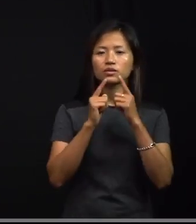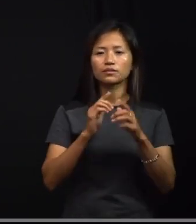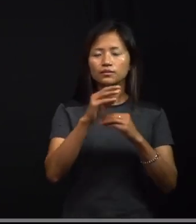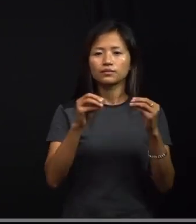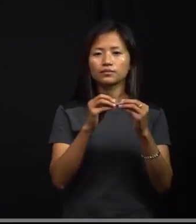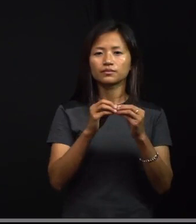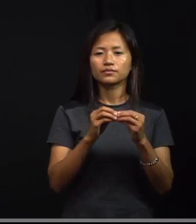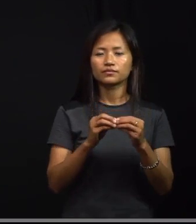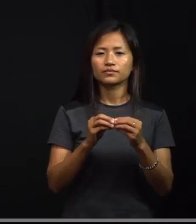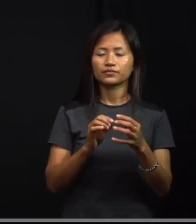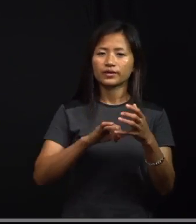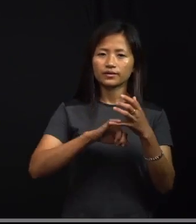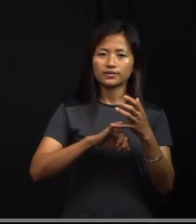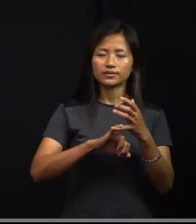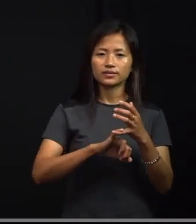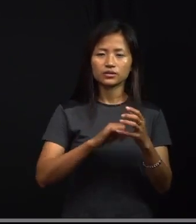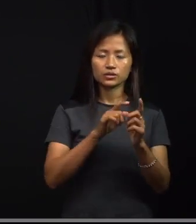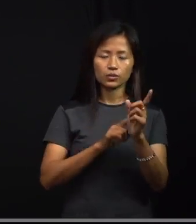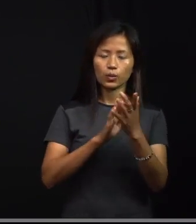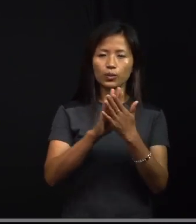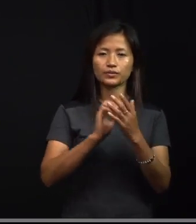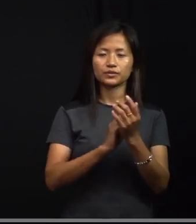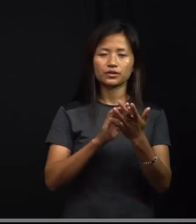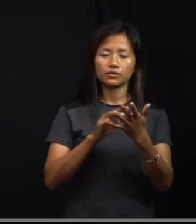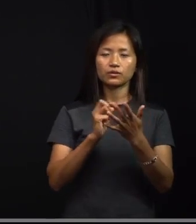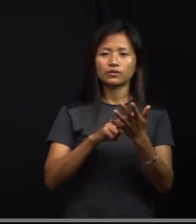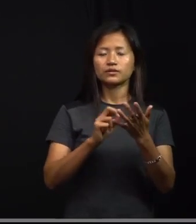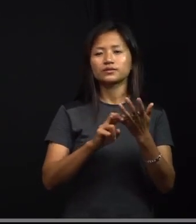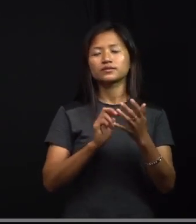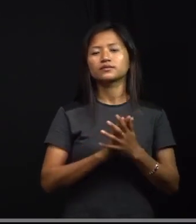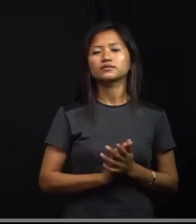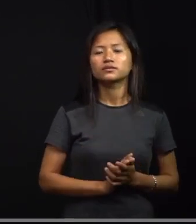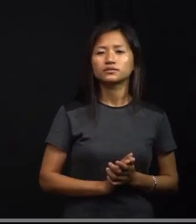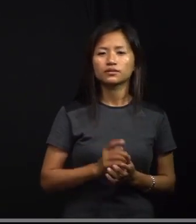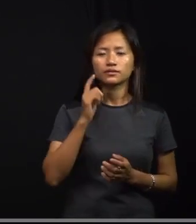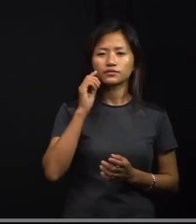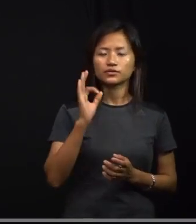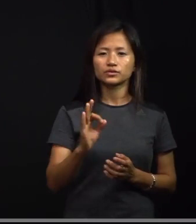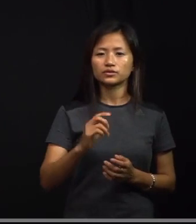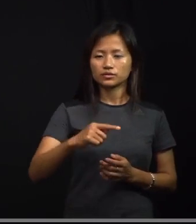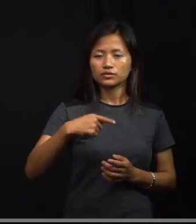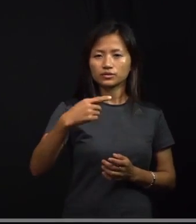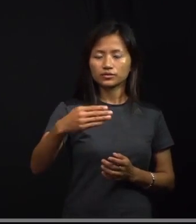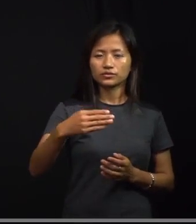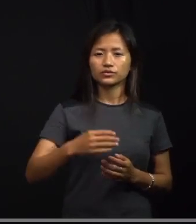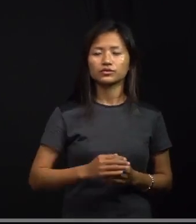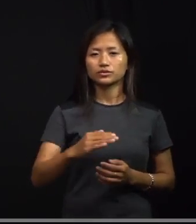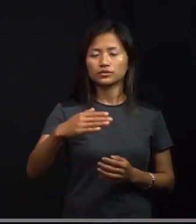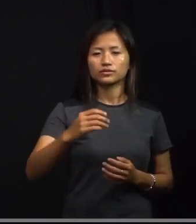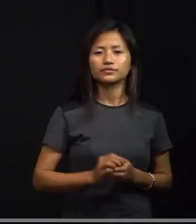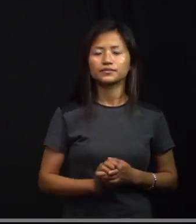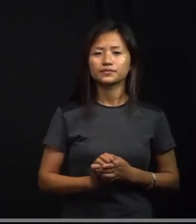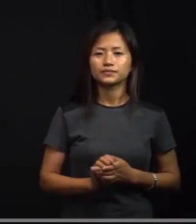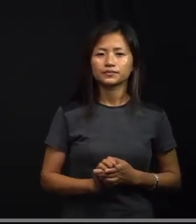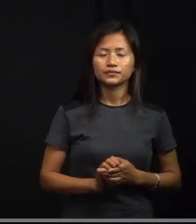the salient features of education. So what are the salient or the important features of education? It is said